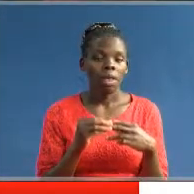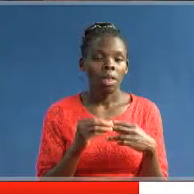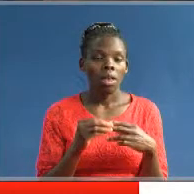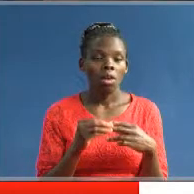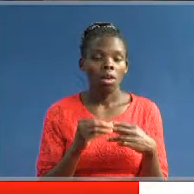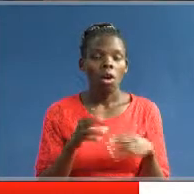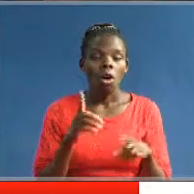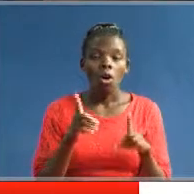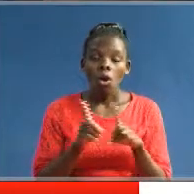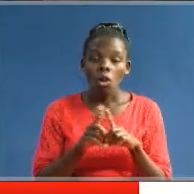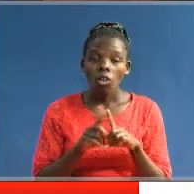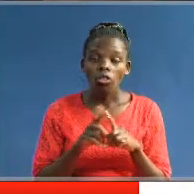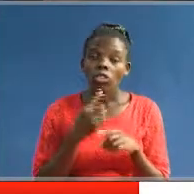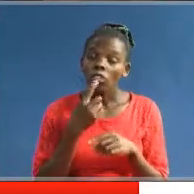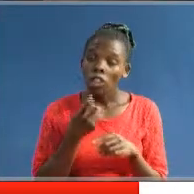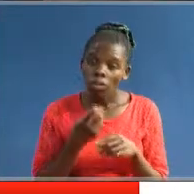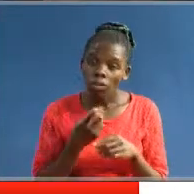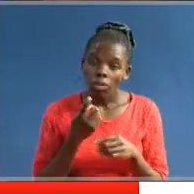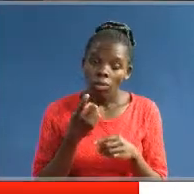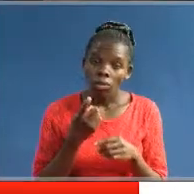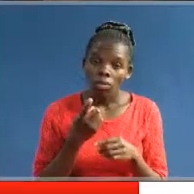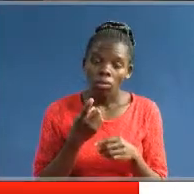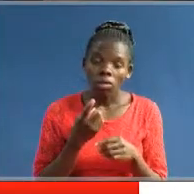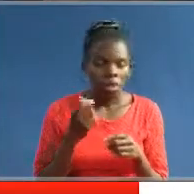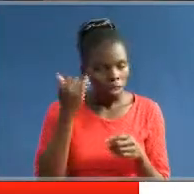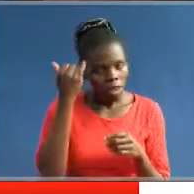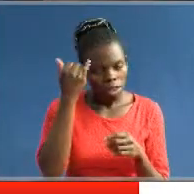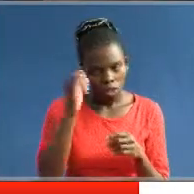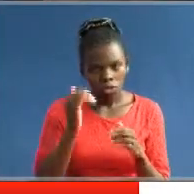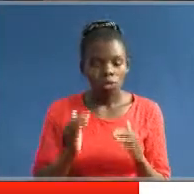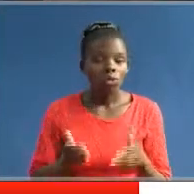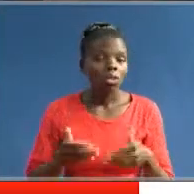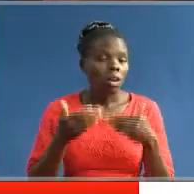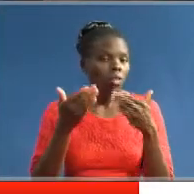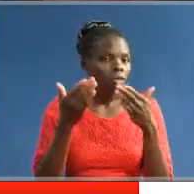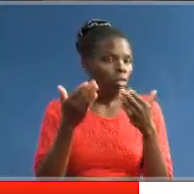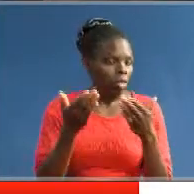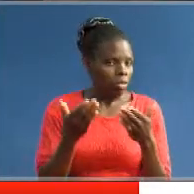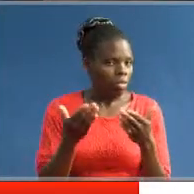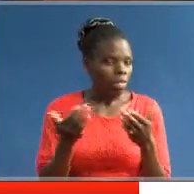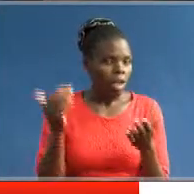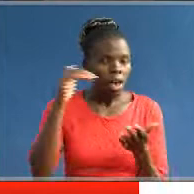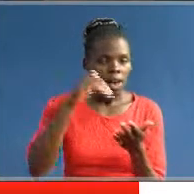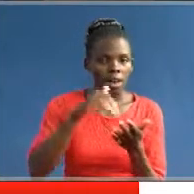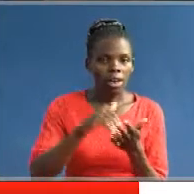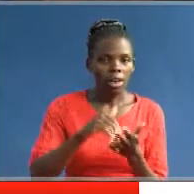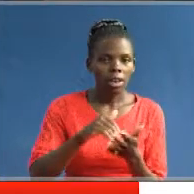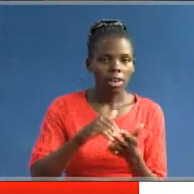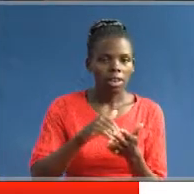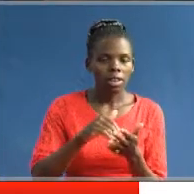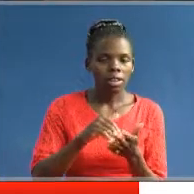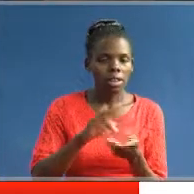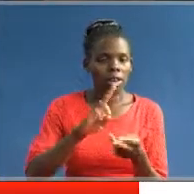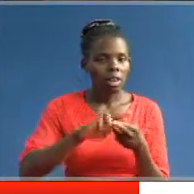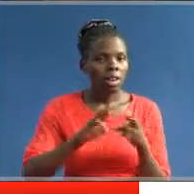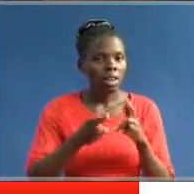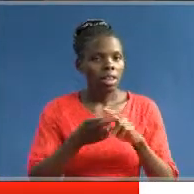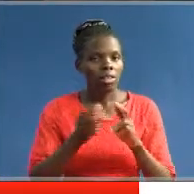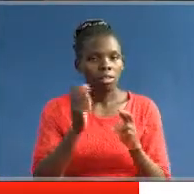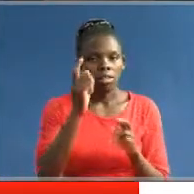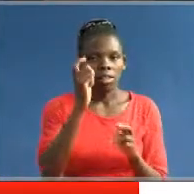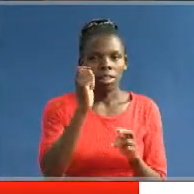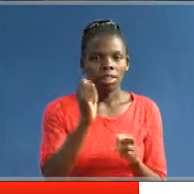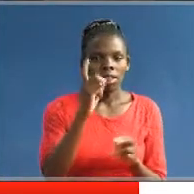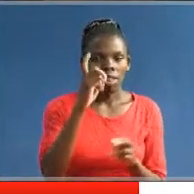I can confidently say that the issues raised against Honorable Tia related to tax